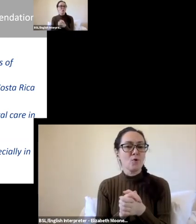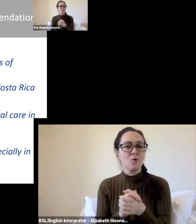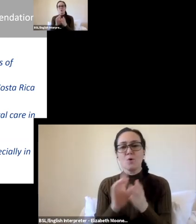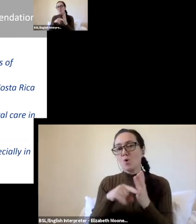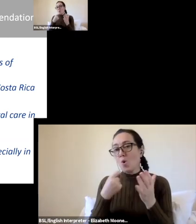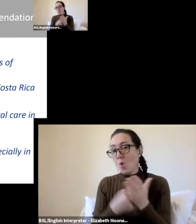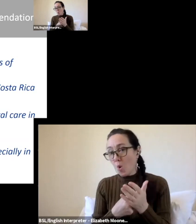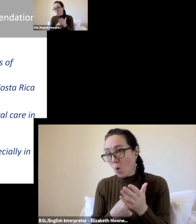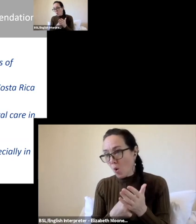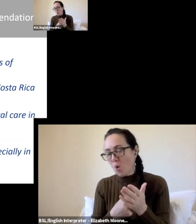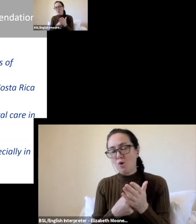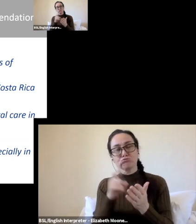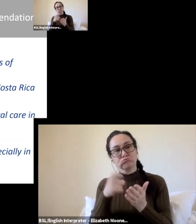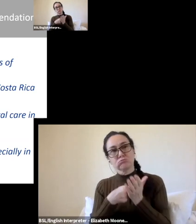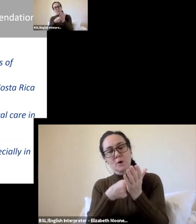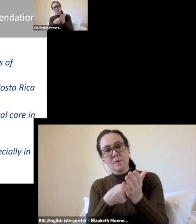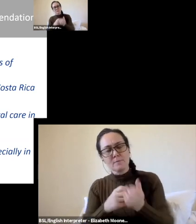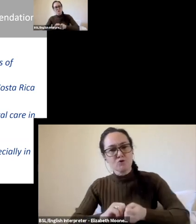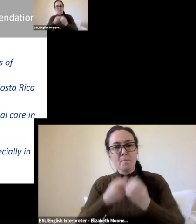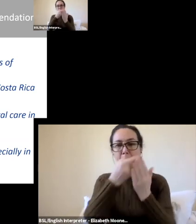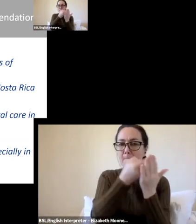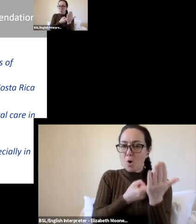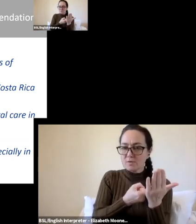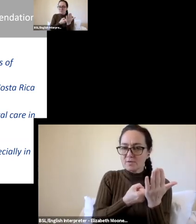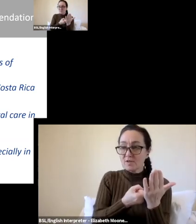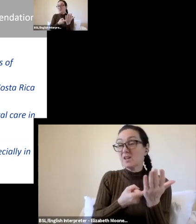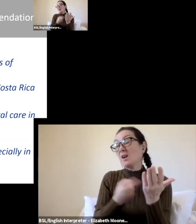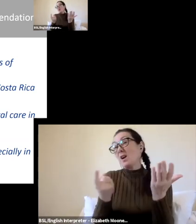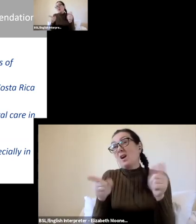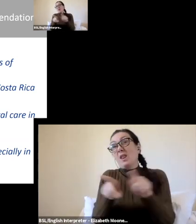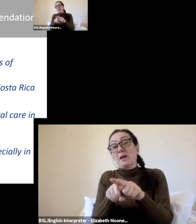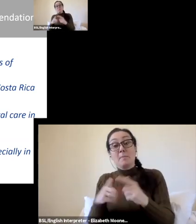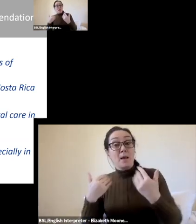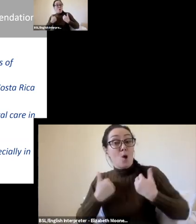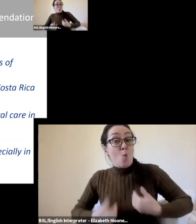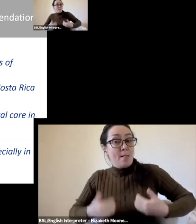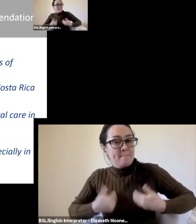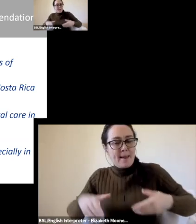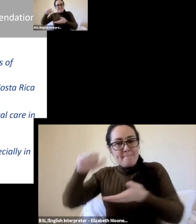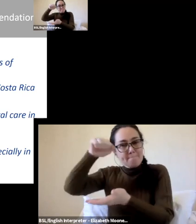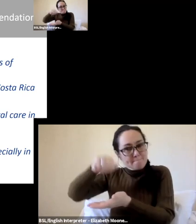create policies as a well-being budget, or to create concrete